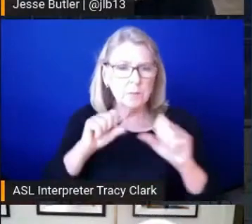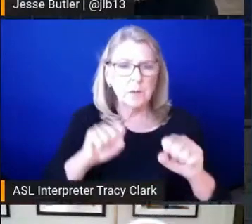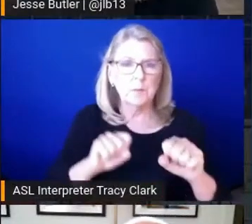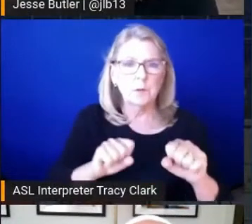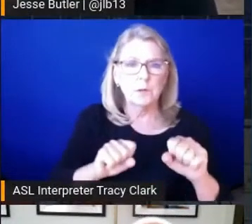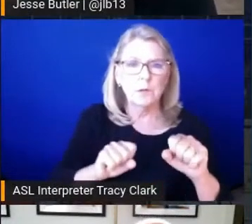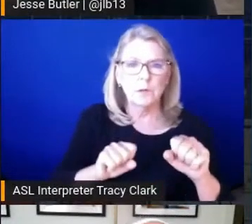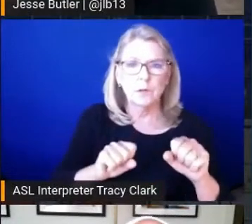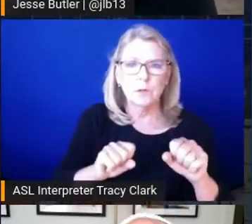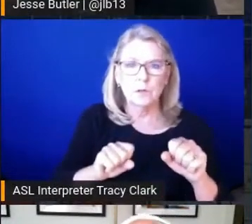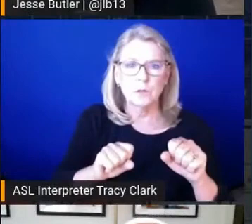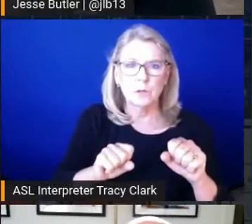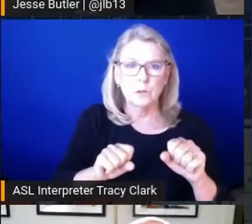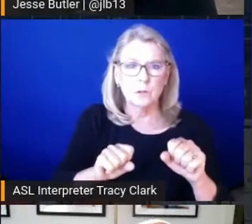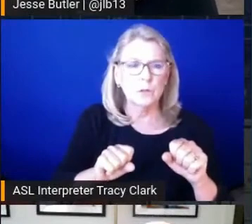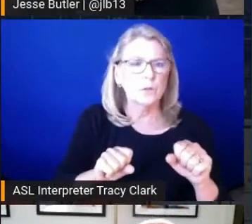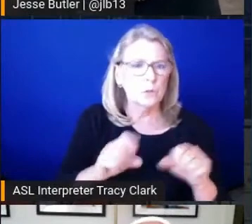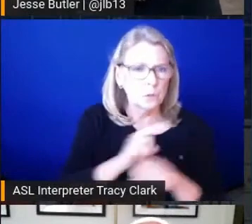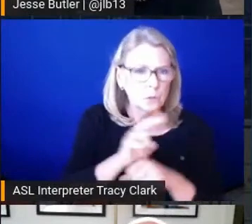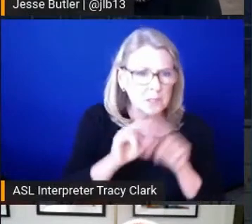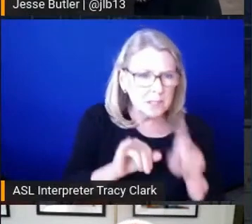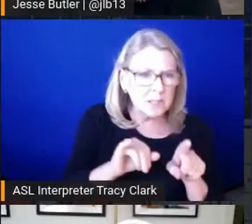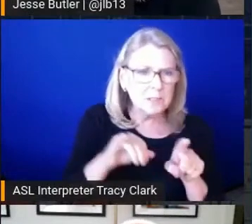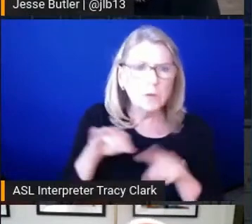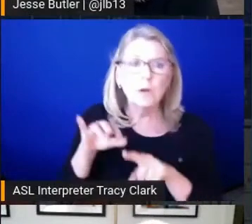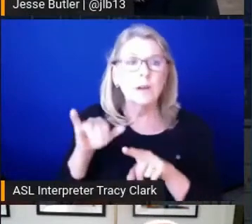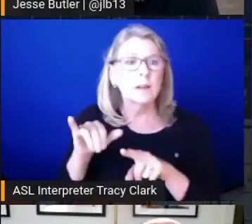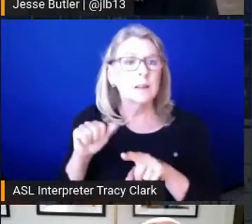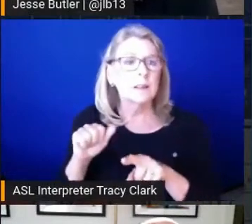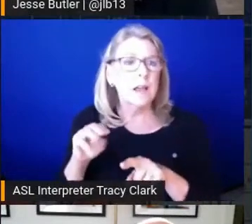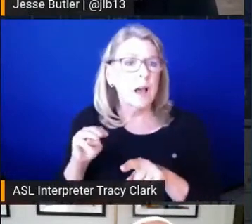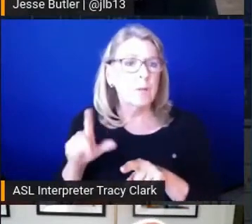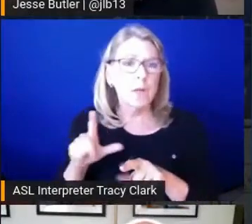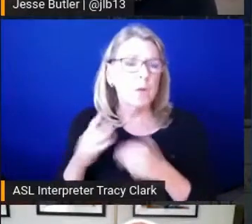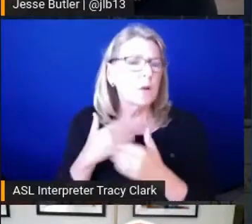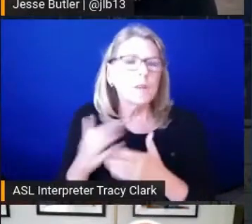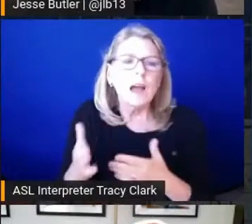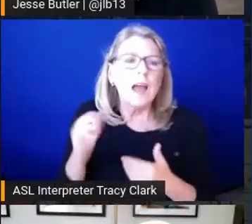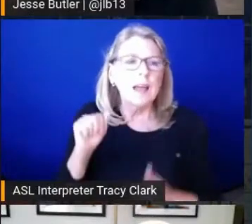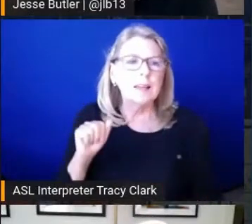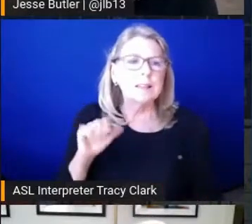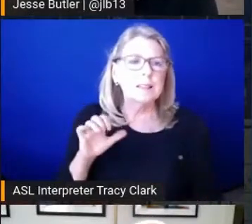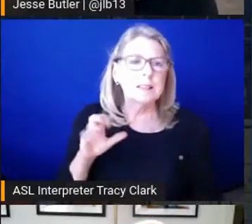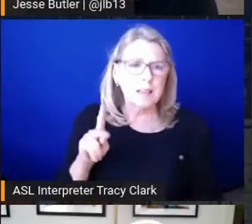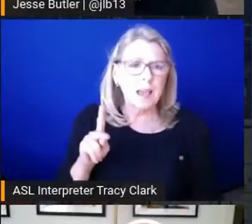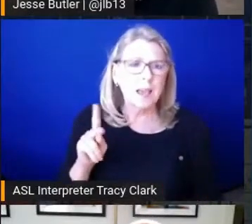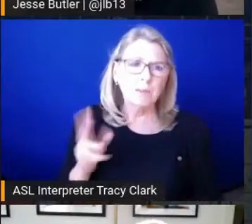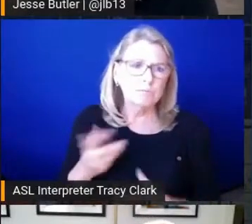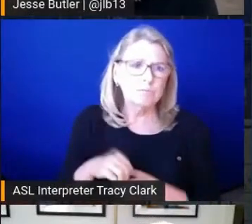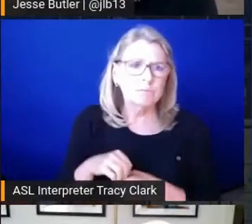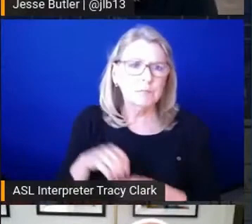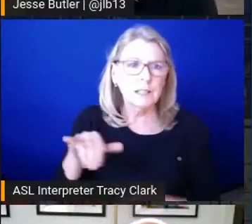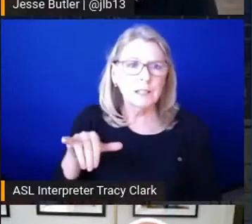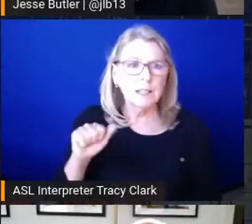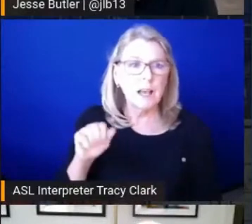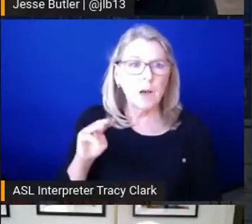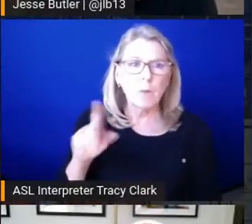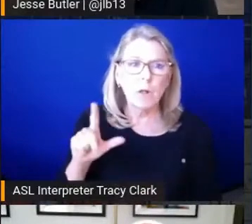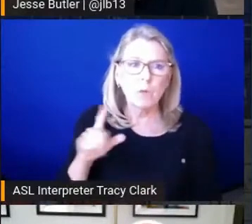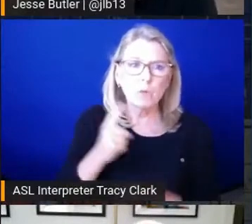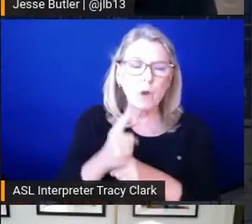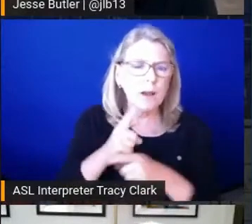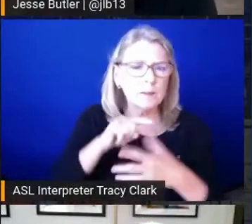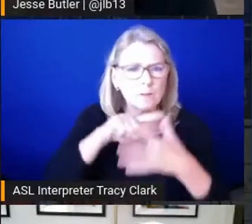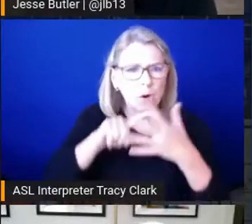he doesn't like YAML, but it's okay. Like ACK is all about the YAML, right? So you're just going to kubectl apply and pipe in